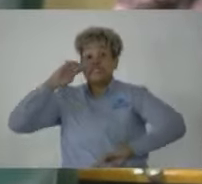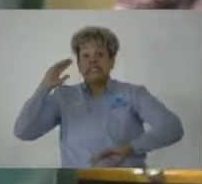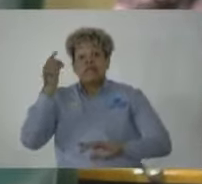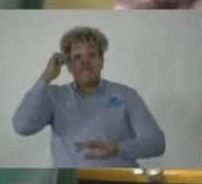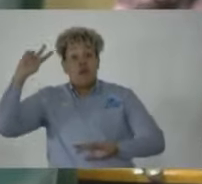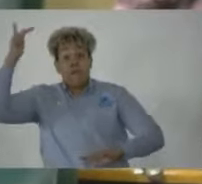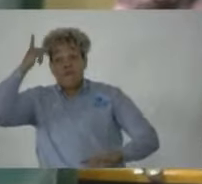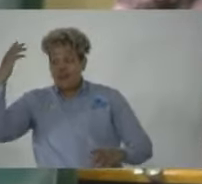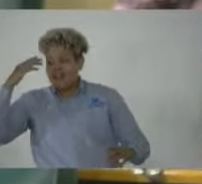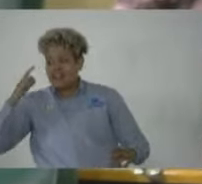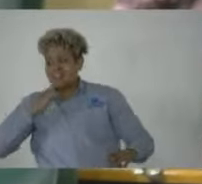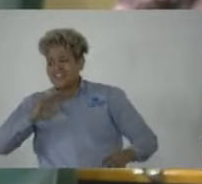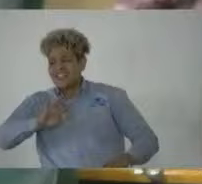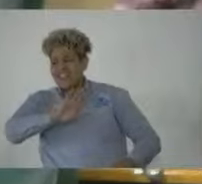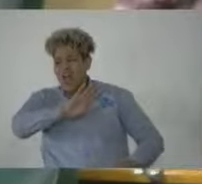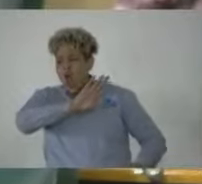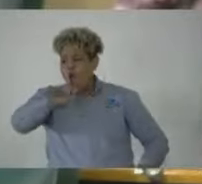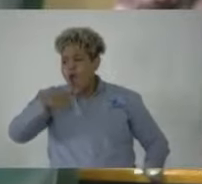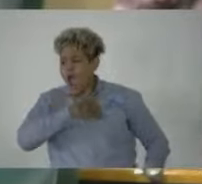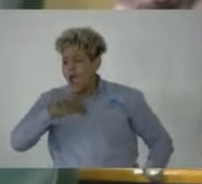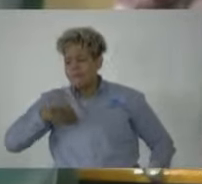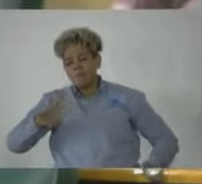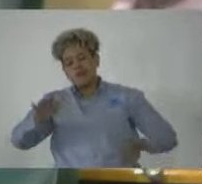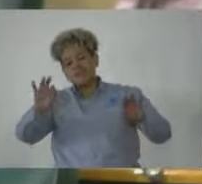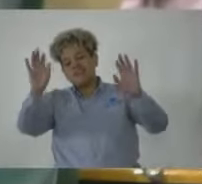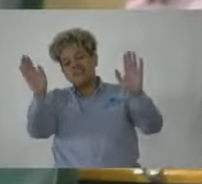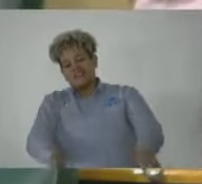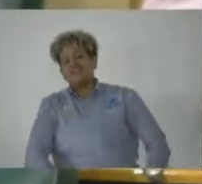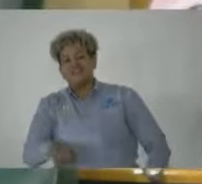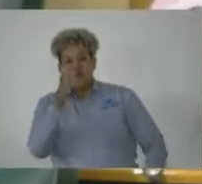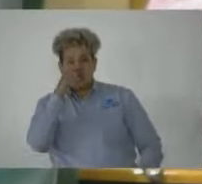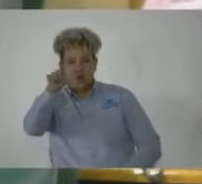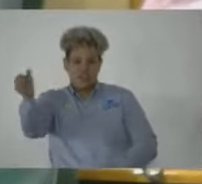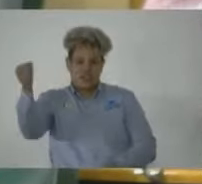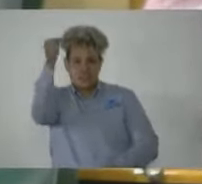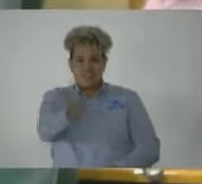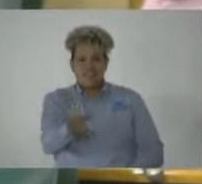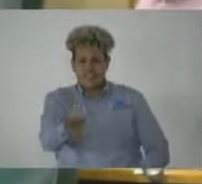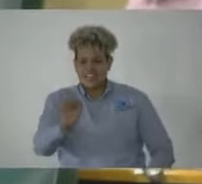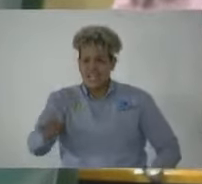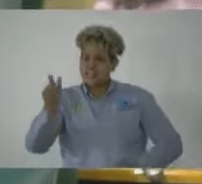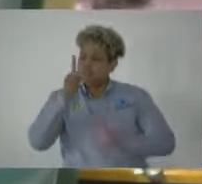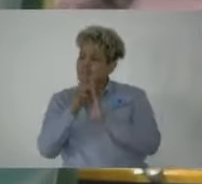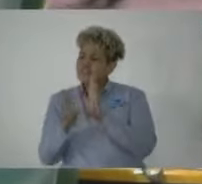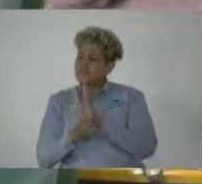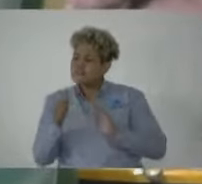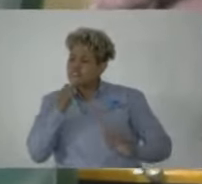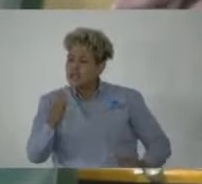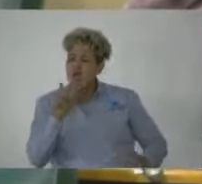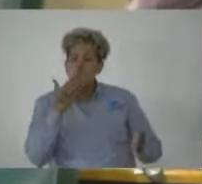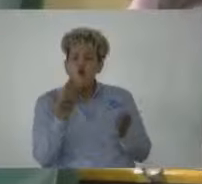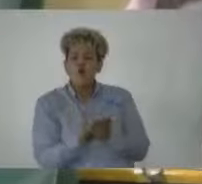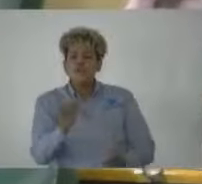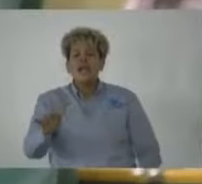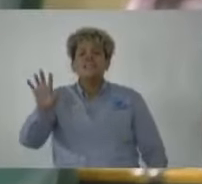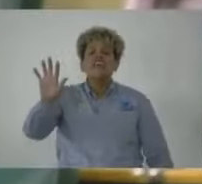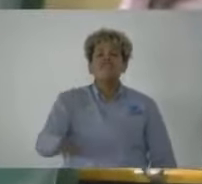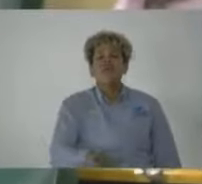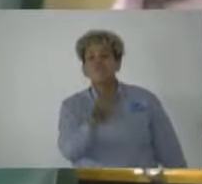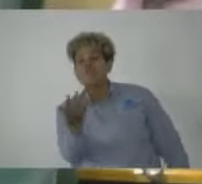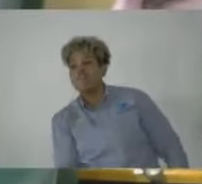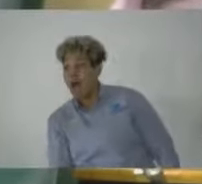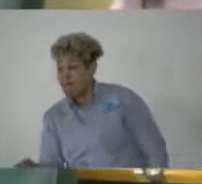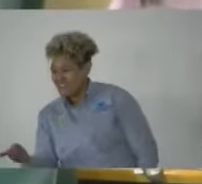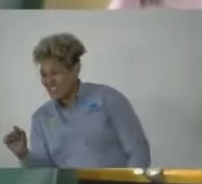Seemingly for political gain. He emasculates his own colleague who he appointed. That is unprincipled, Madam Speaker. That is flip-flop, and that is